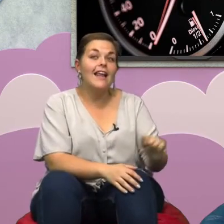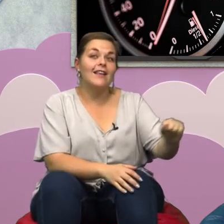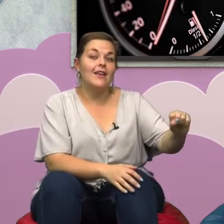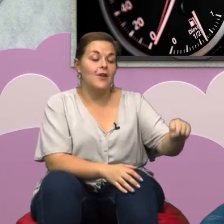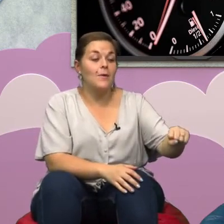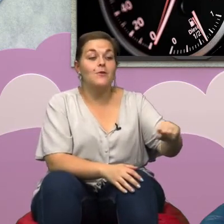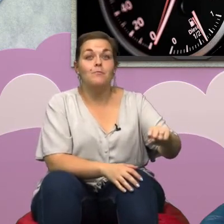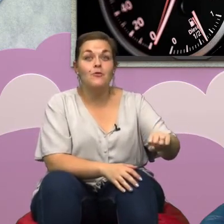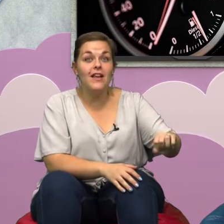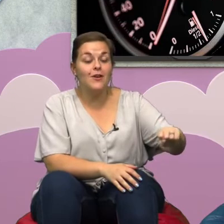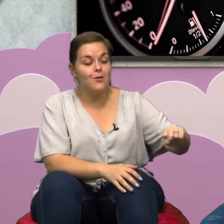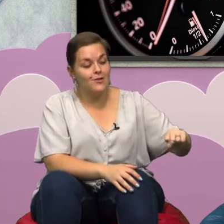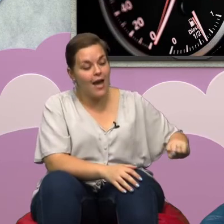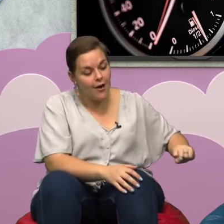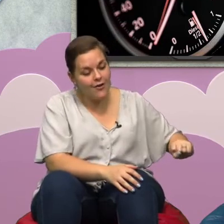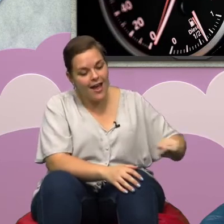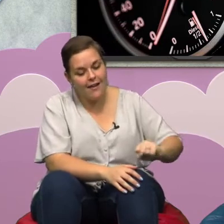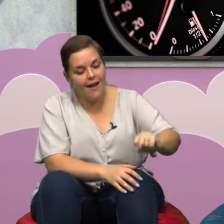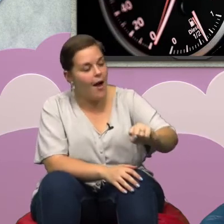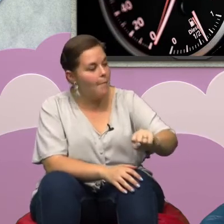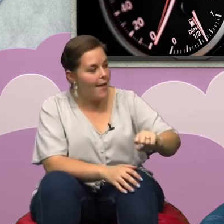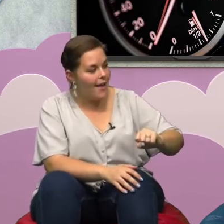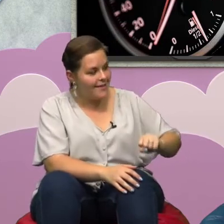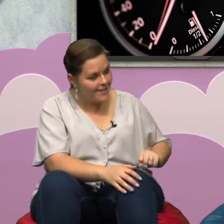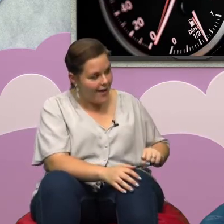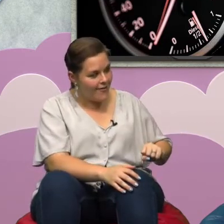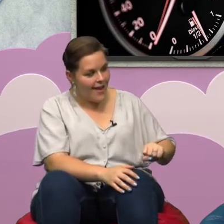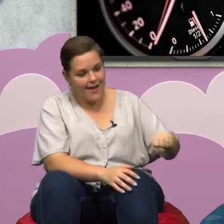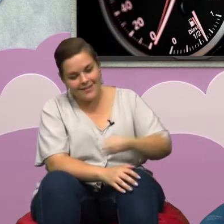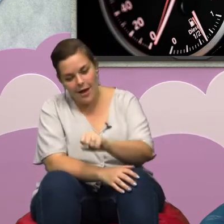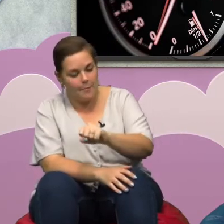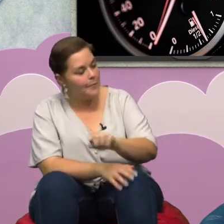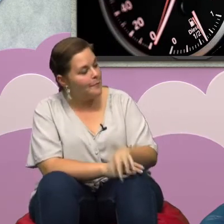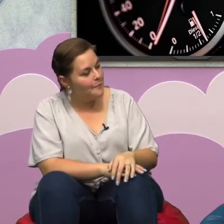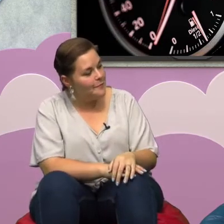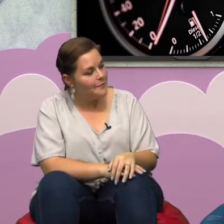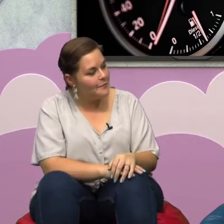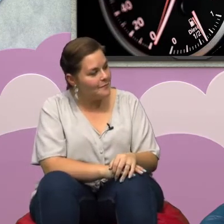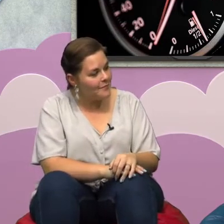And when you move it It goes down And up And down And up